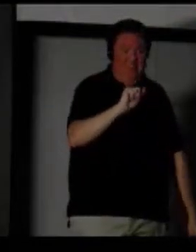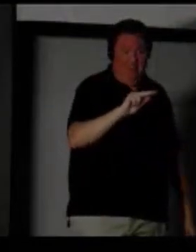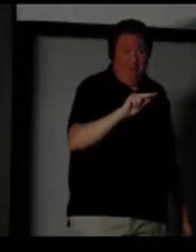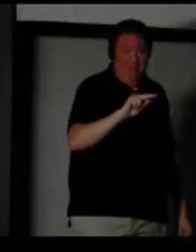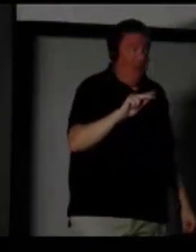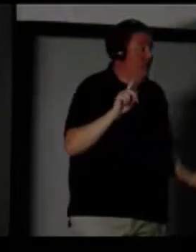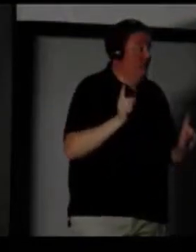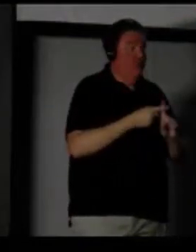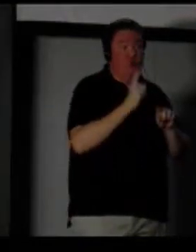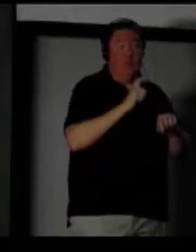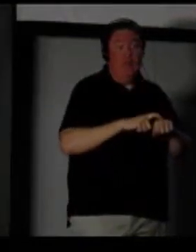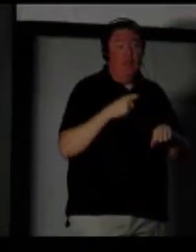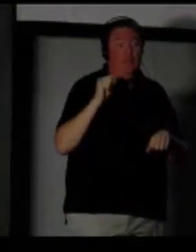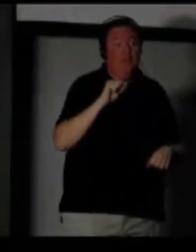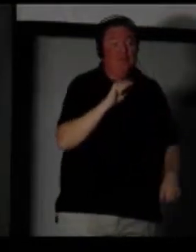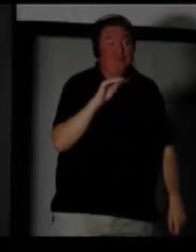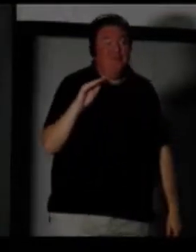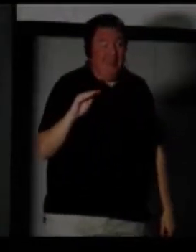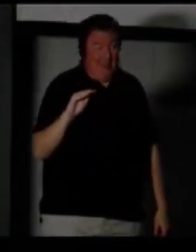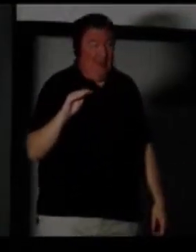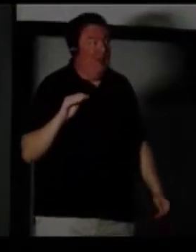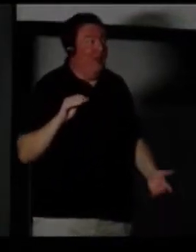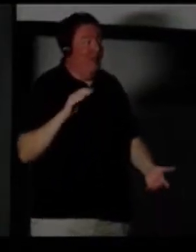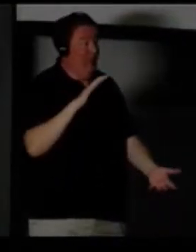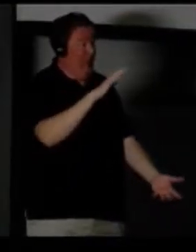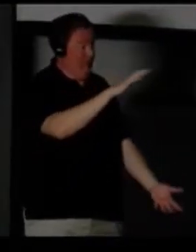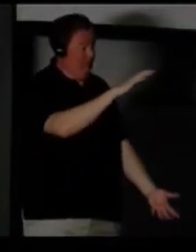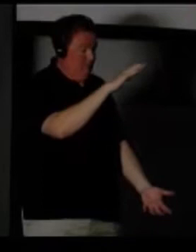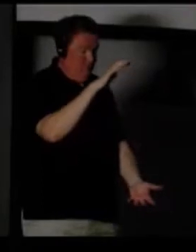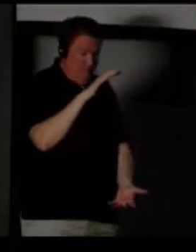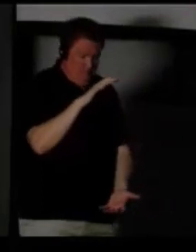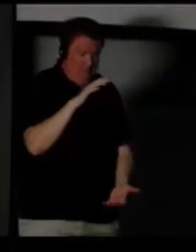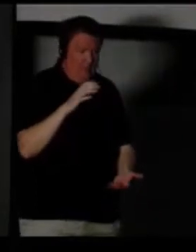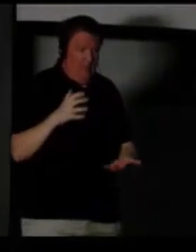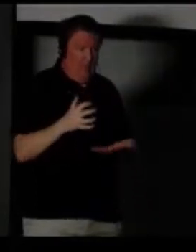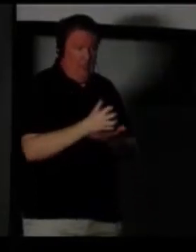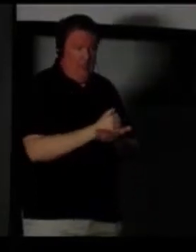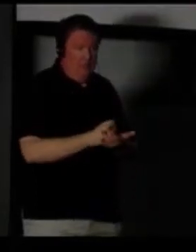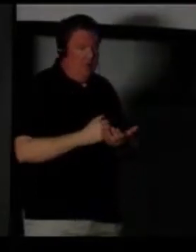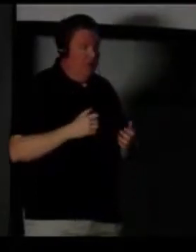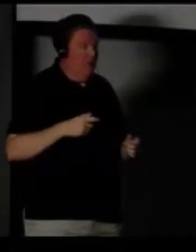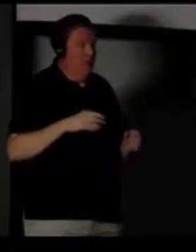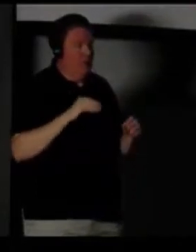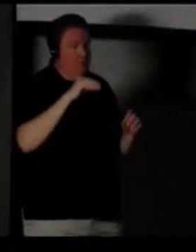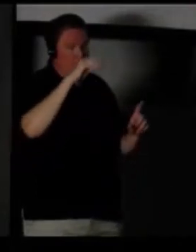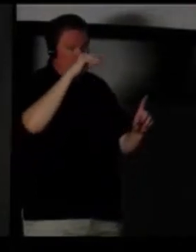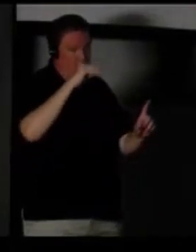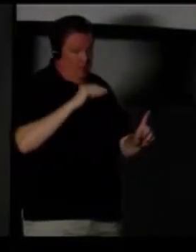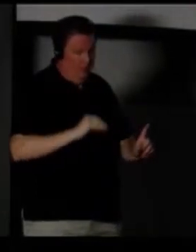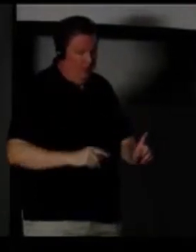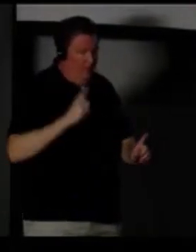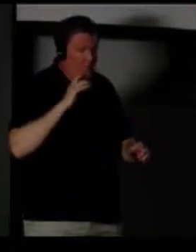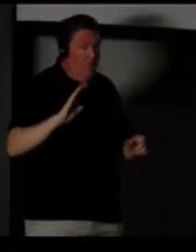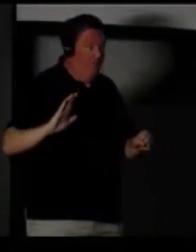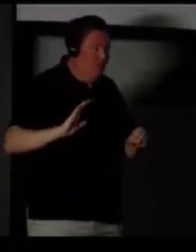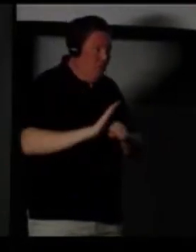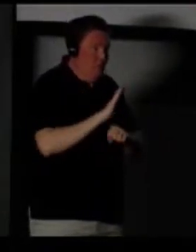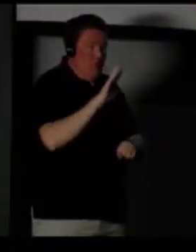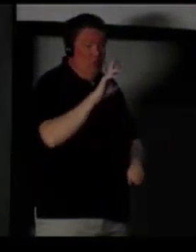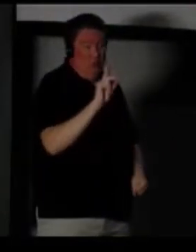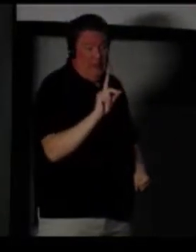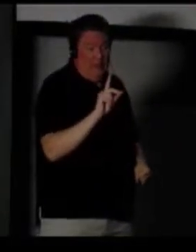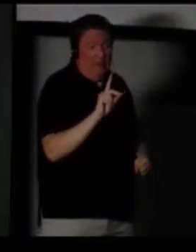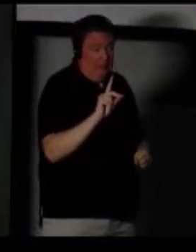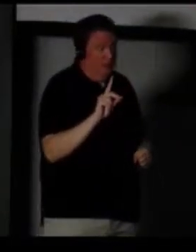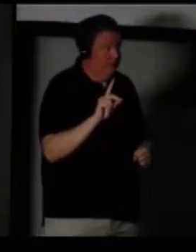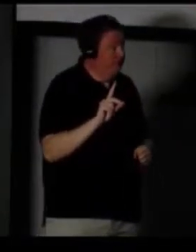had ushered forth an object from the collection for full 3D digitization. Now, my